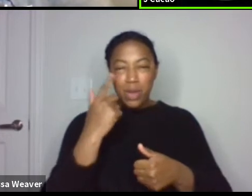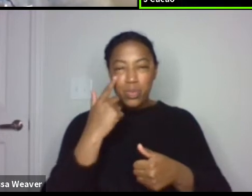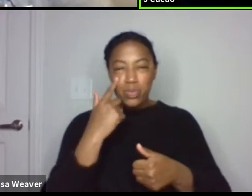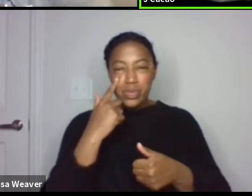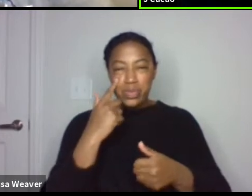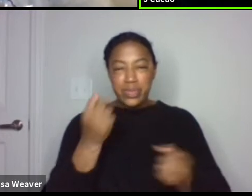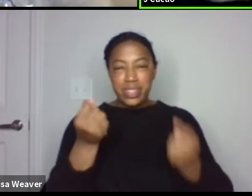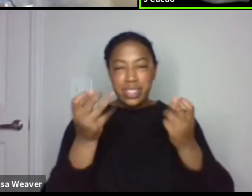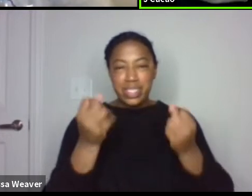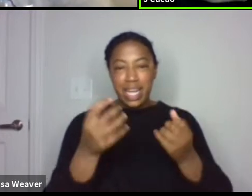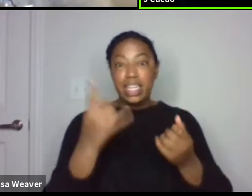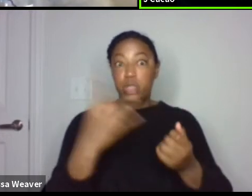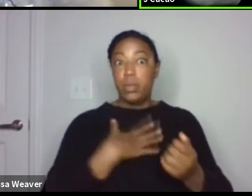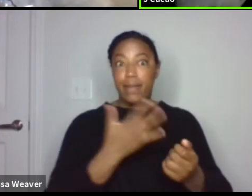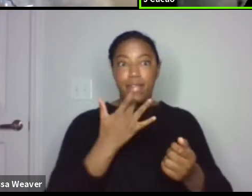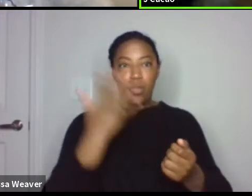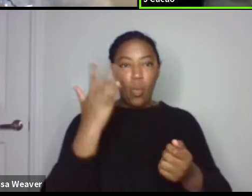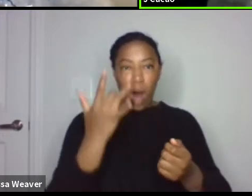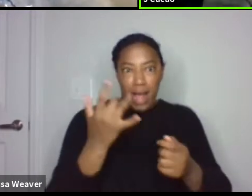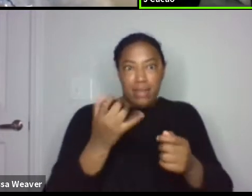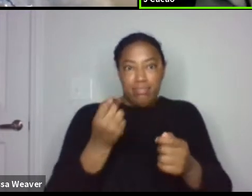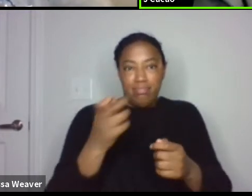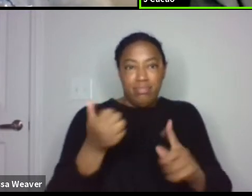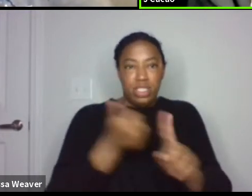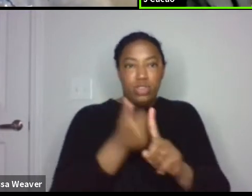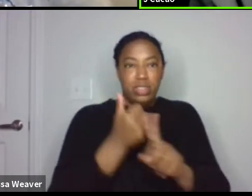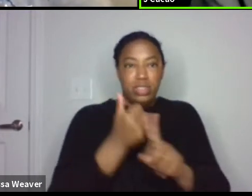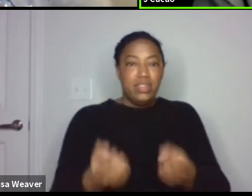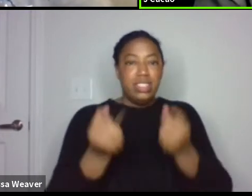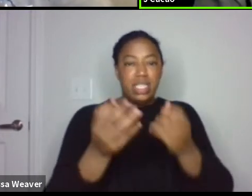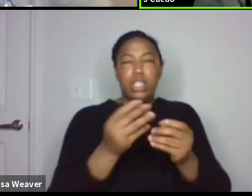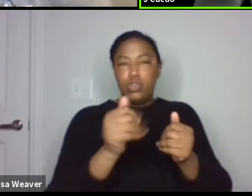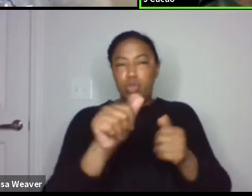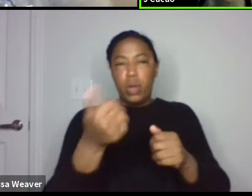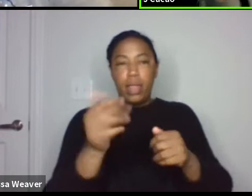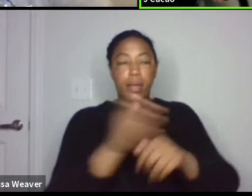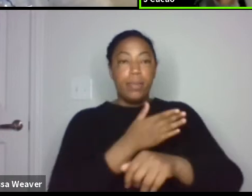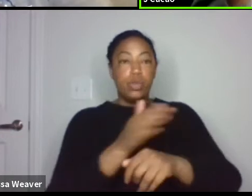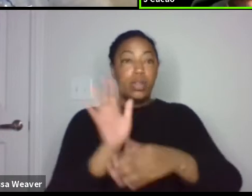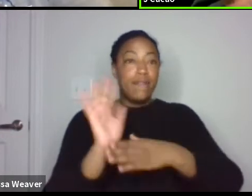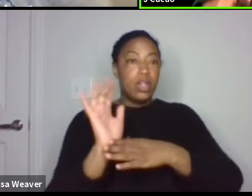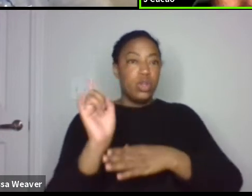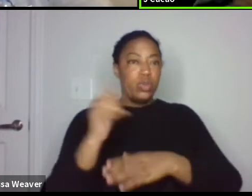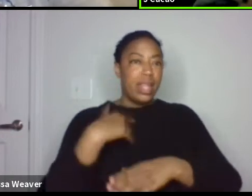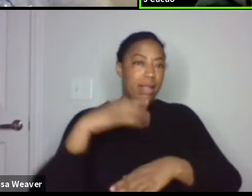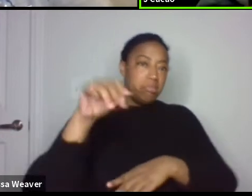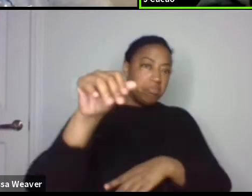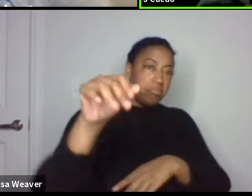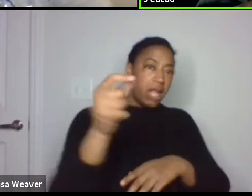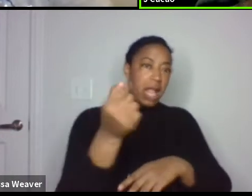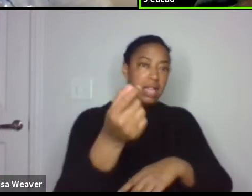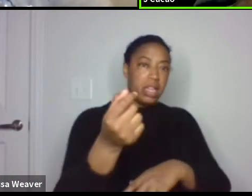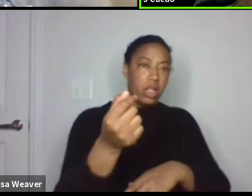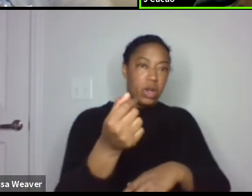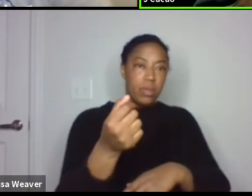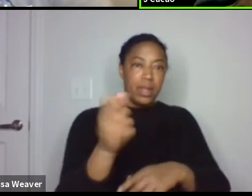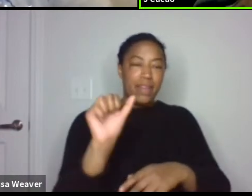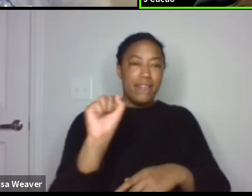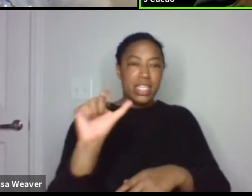just because she's signing in it. You know what I'm saying? And I think there's a couple other music videos where they have sprinkles of ASL. I think Common with